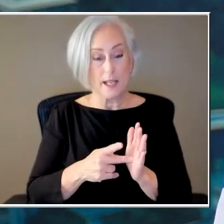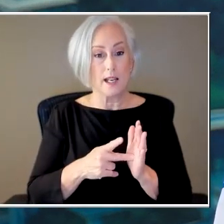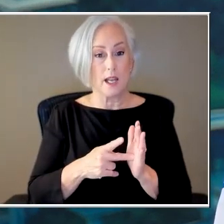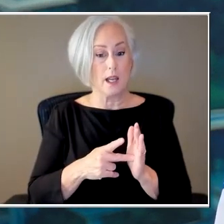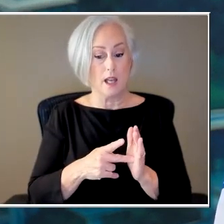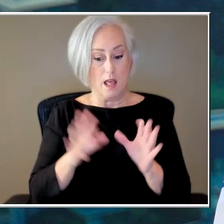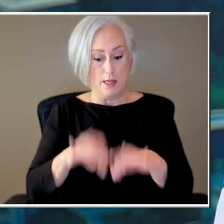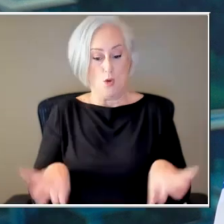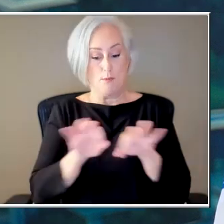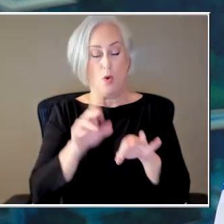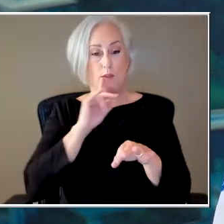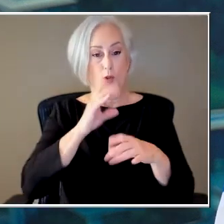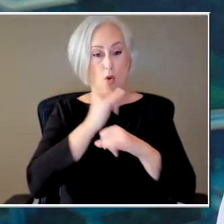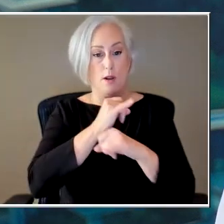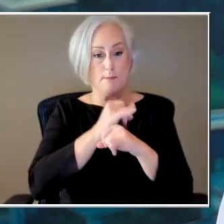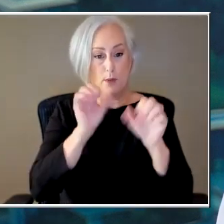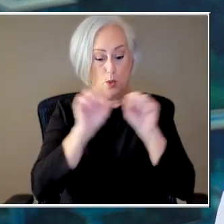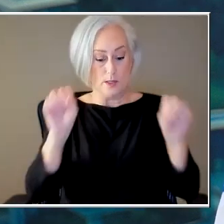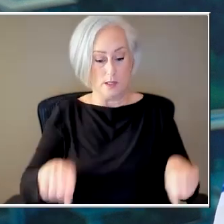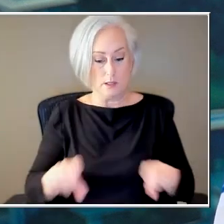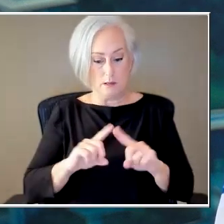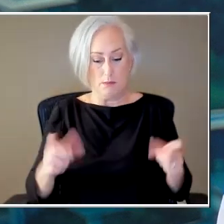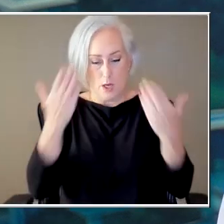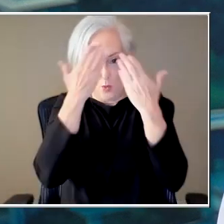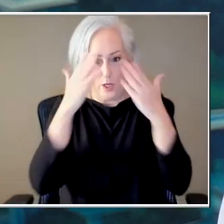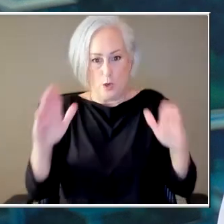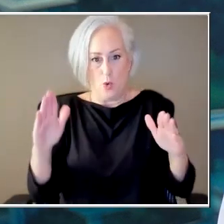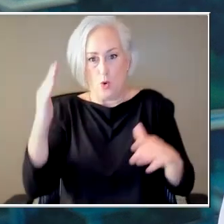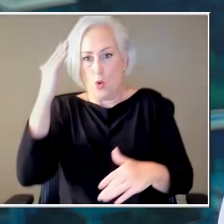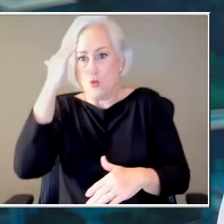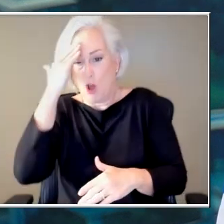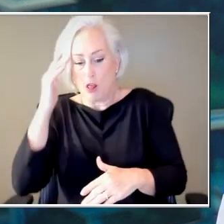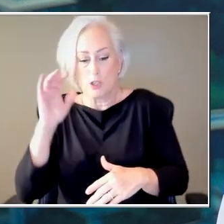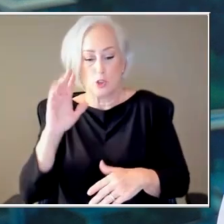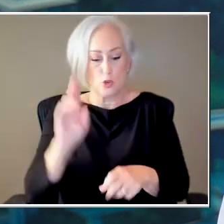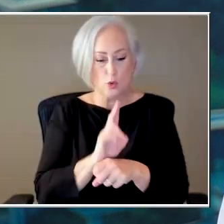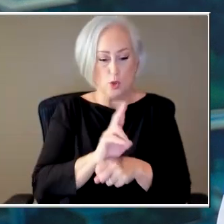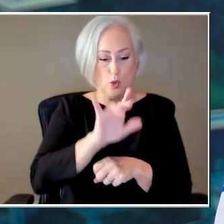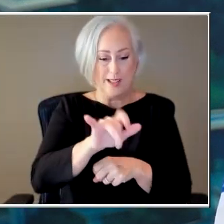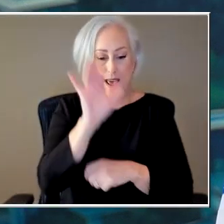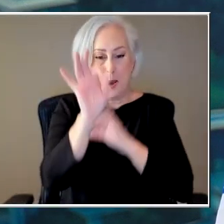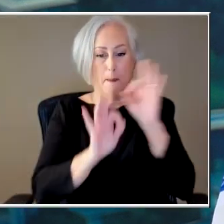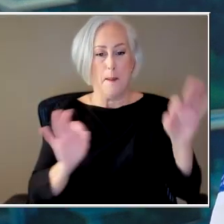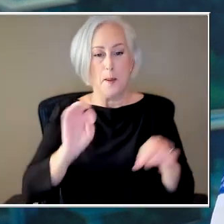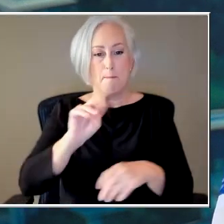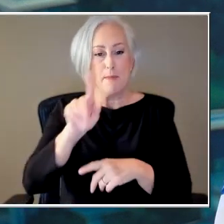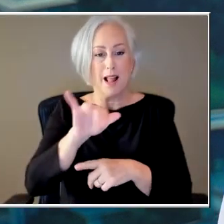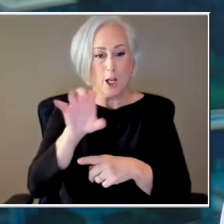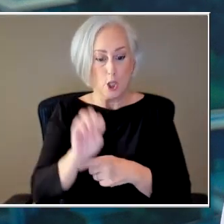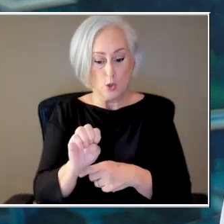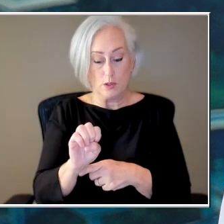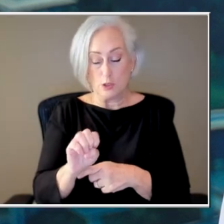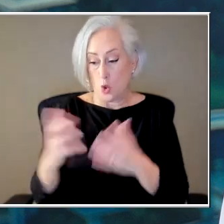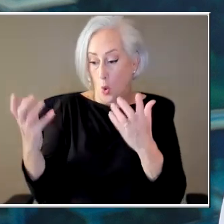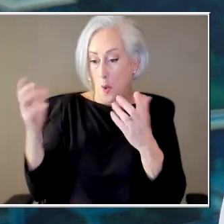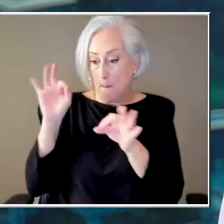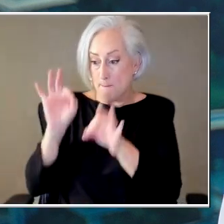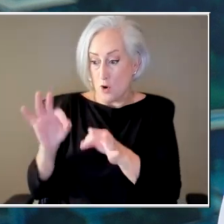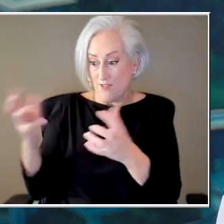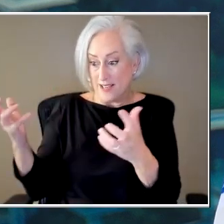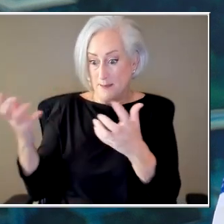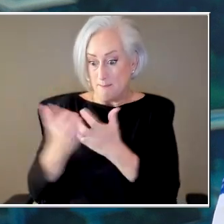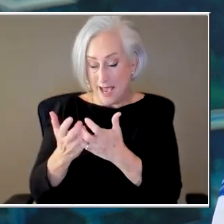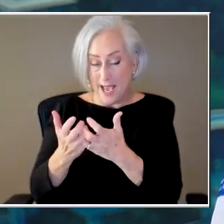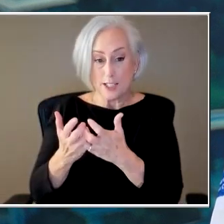resolution and the knowledge to use those molecules. So even after a transplant with a perfect match, unrelated donor or sibling, patients can